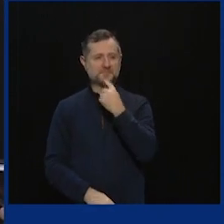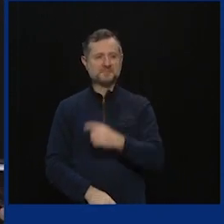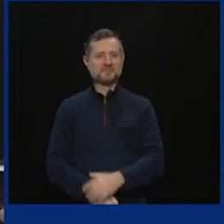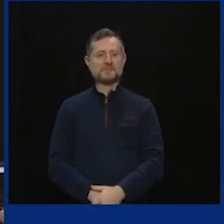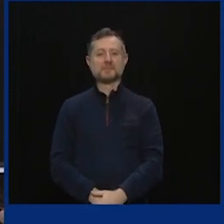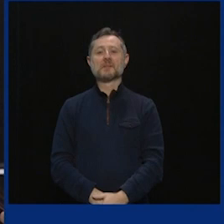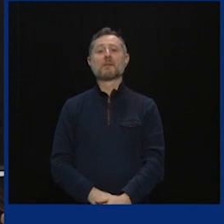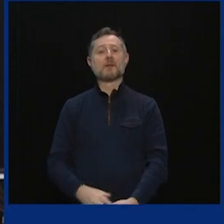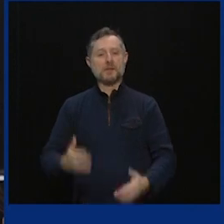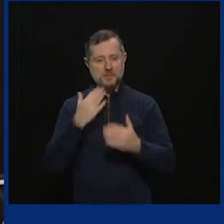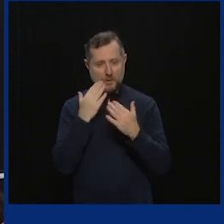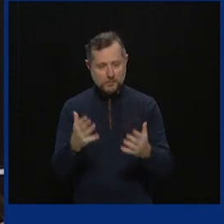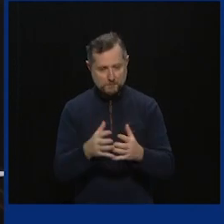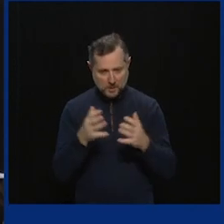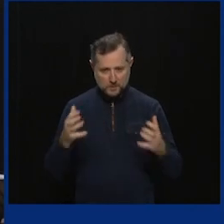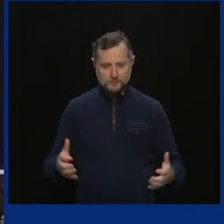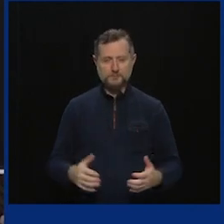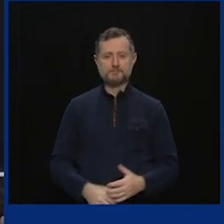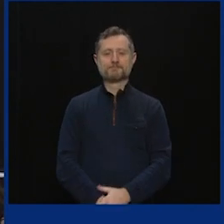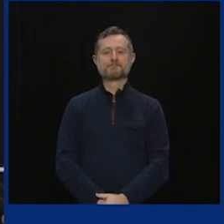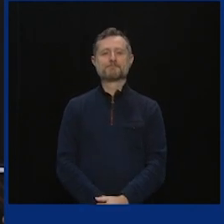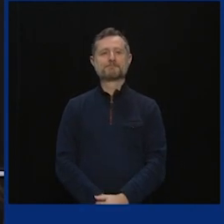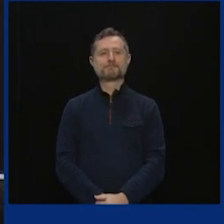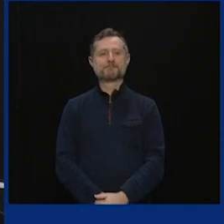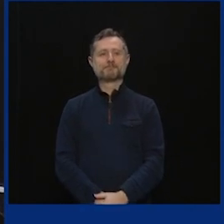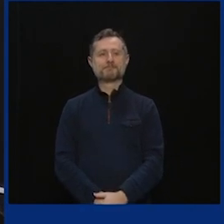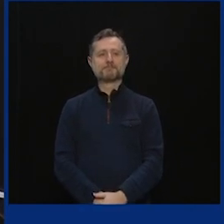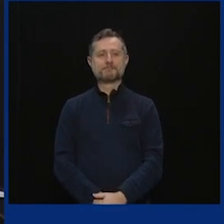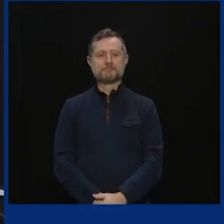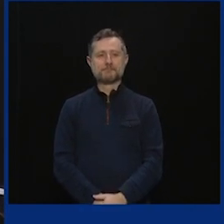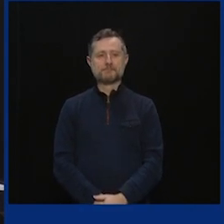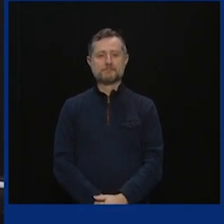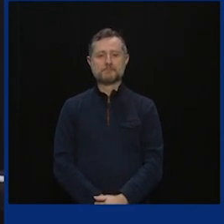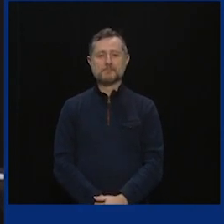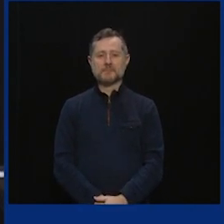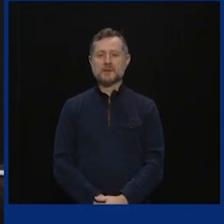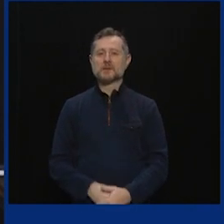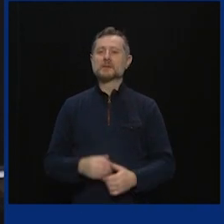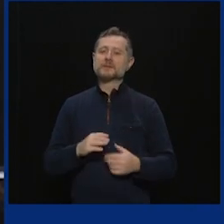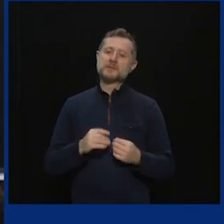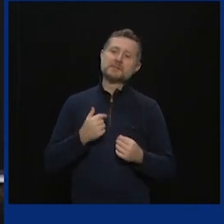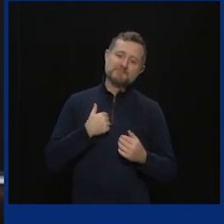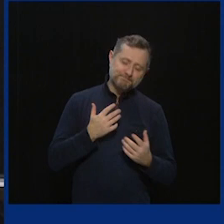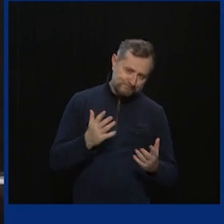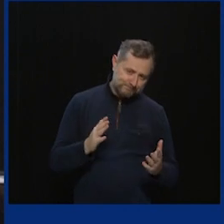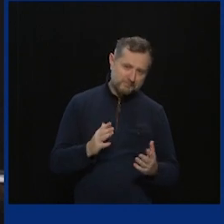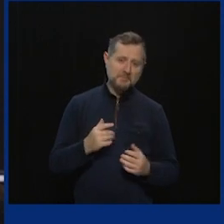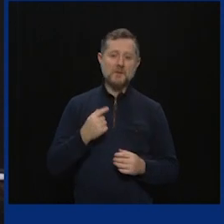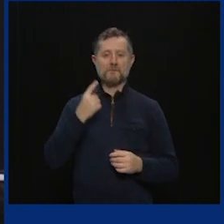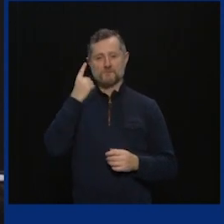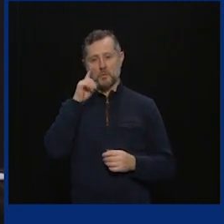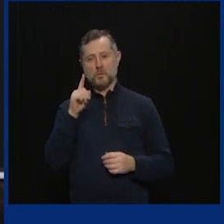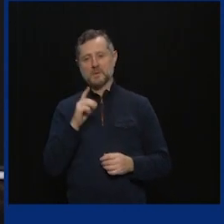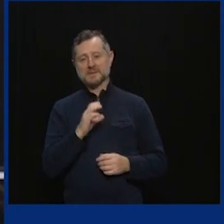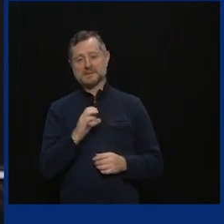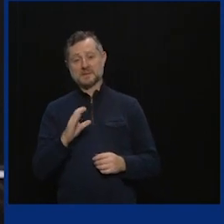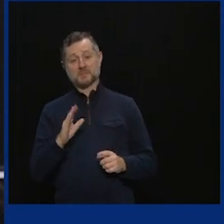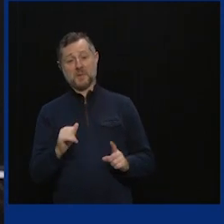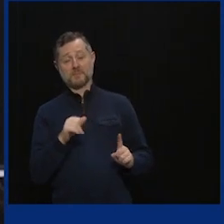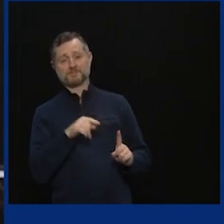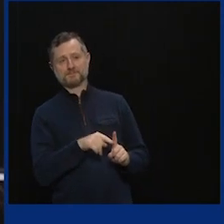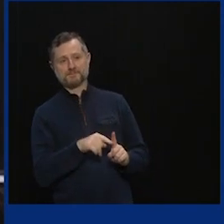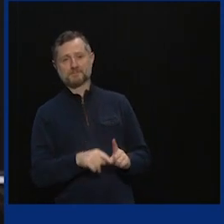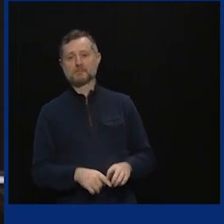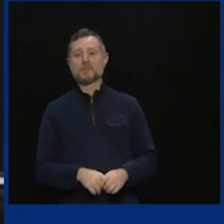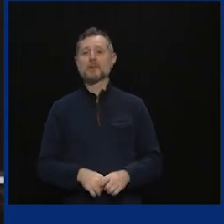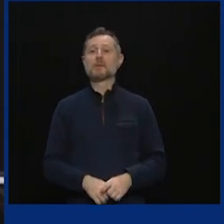Thank you very much, Borough President. We will say a few words on behalf of CCBA. We have all the community leaders